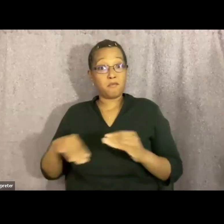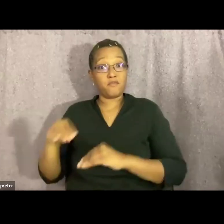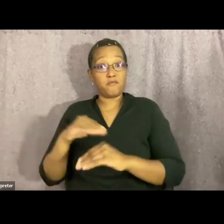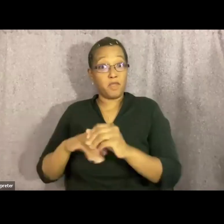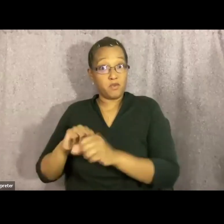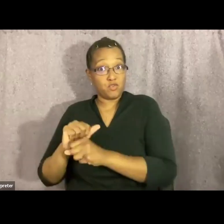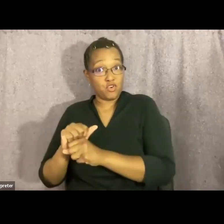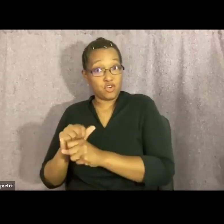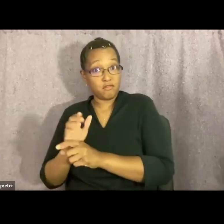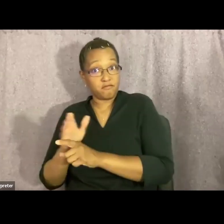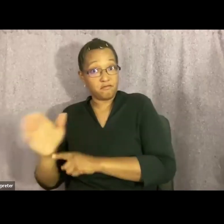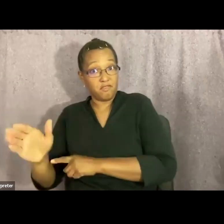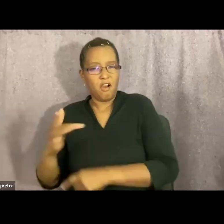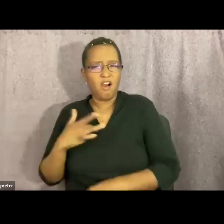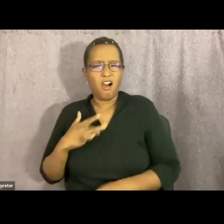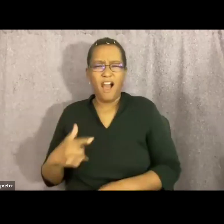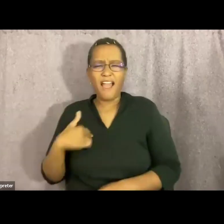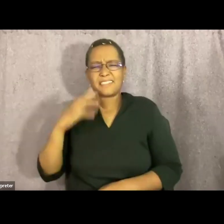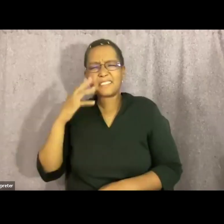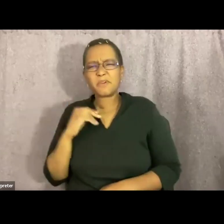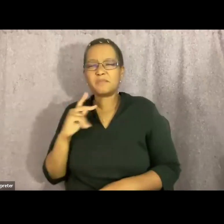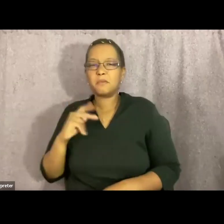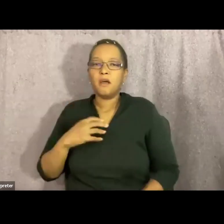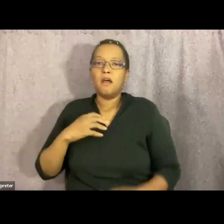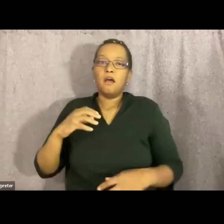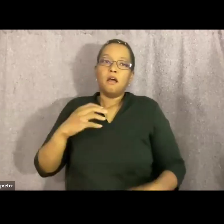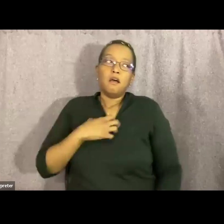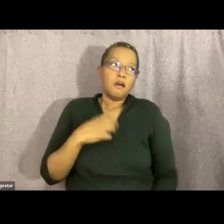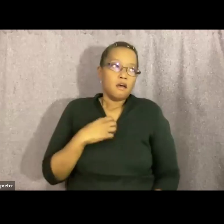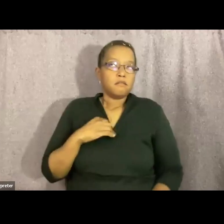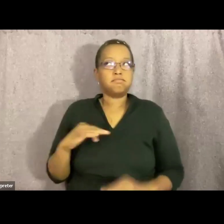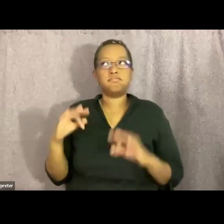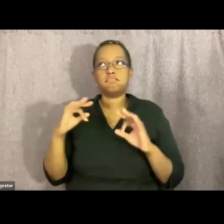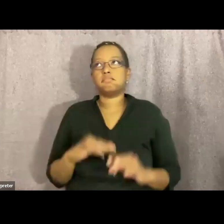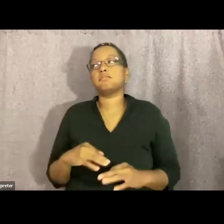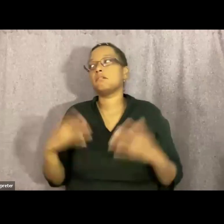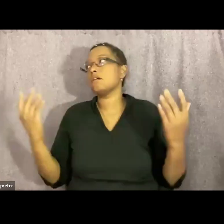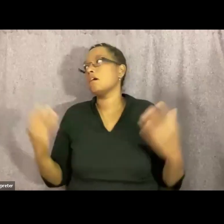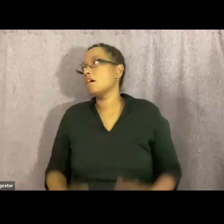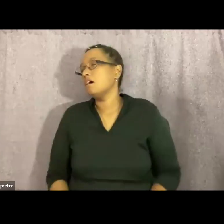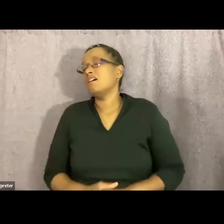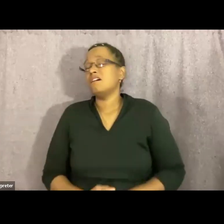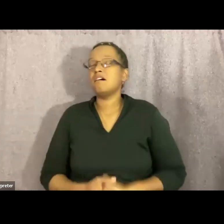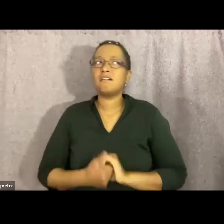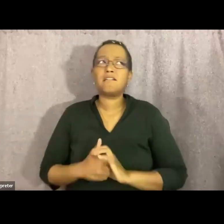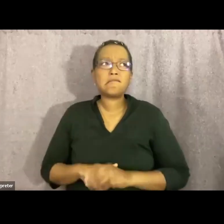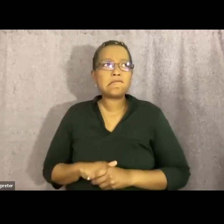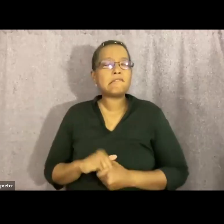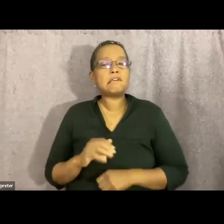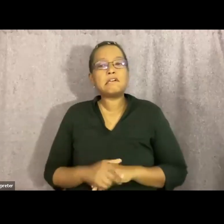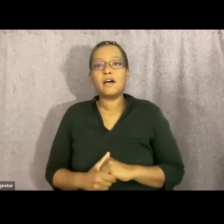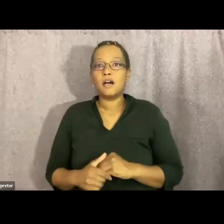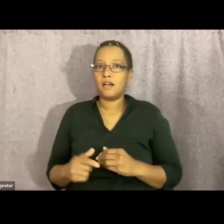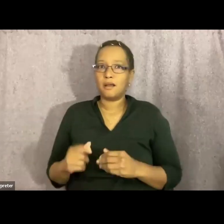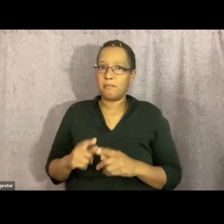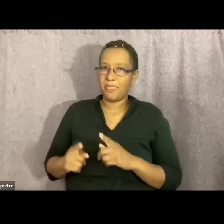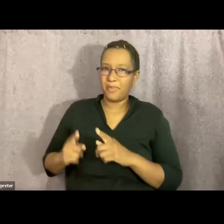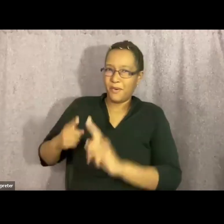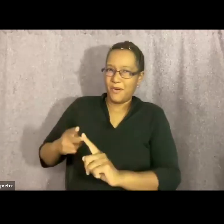encounter huffing and puffing, eye rolling, and hand wringing in the face of promoting collective